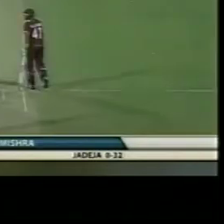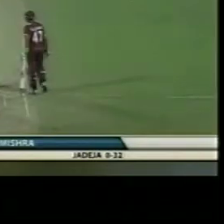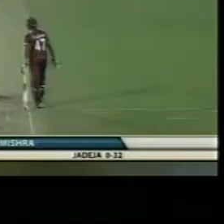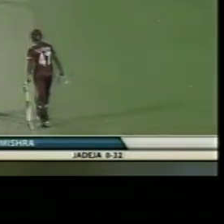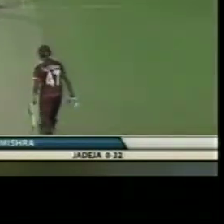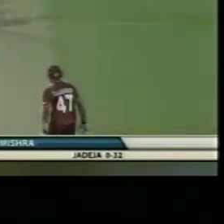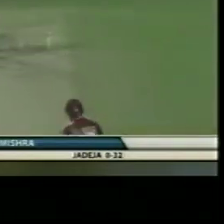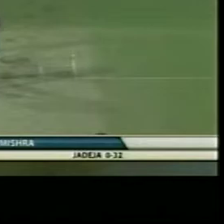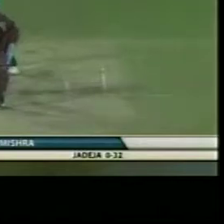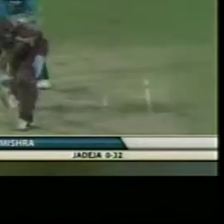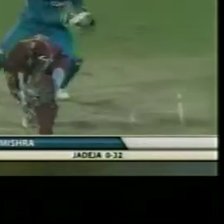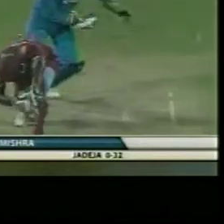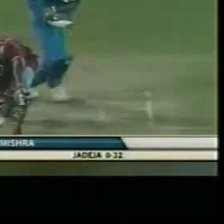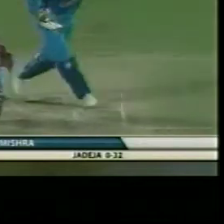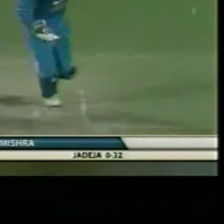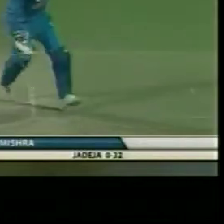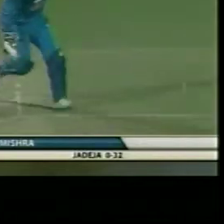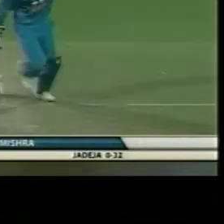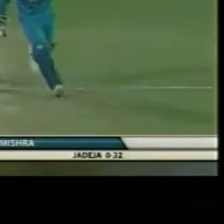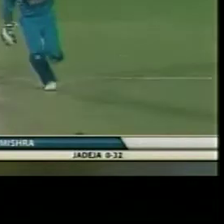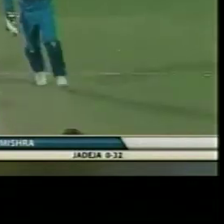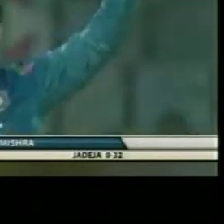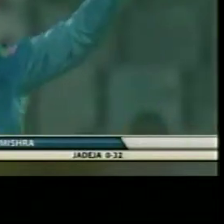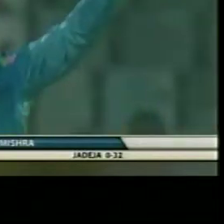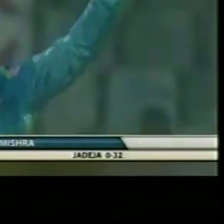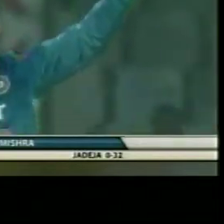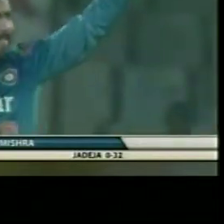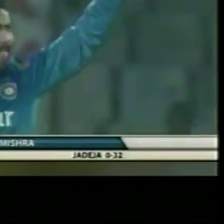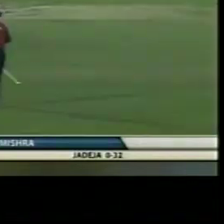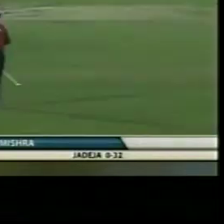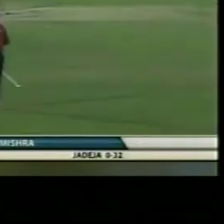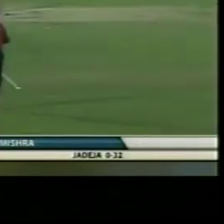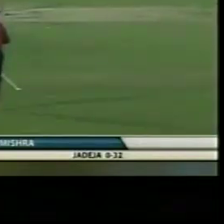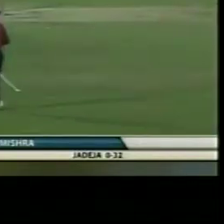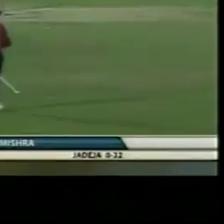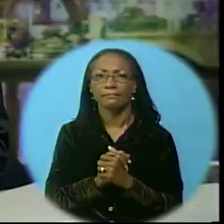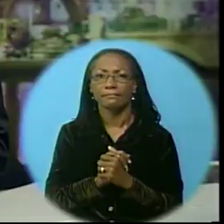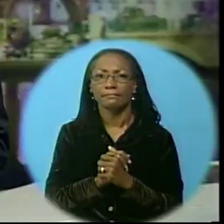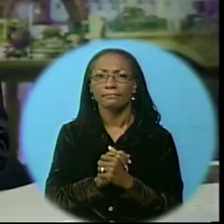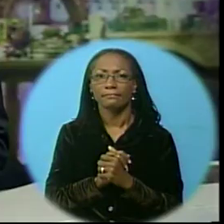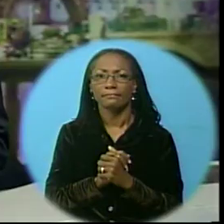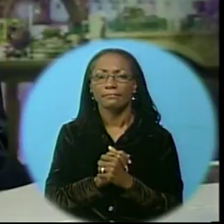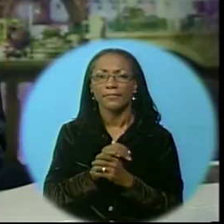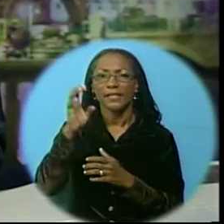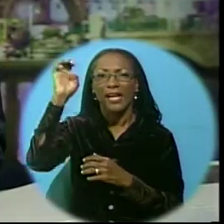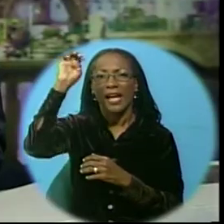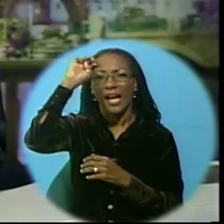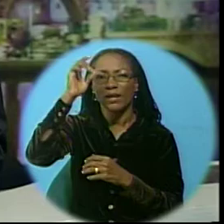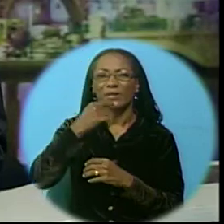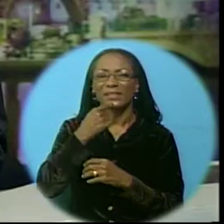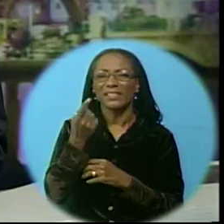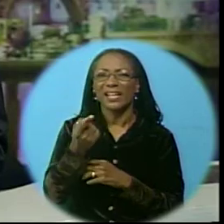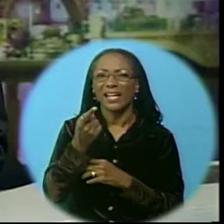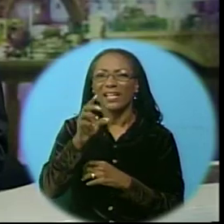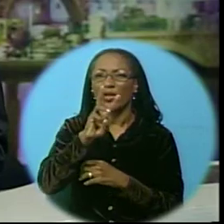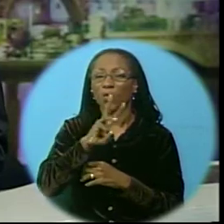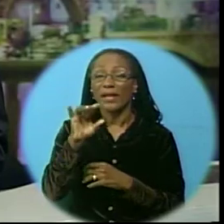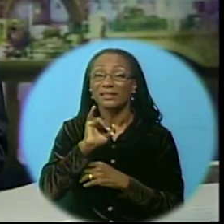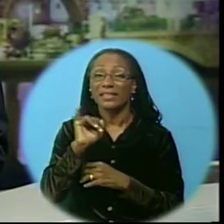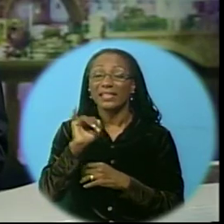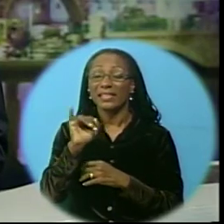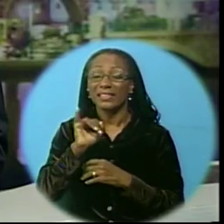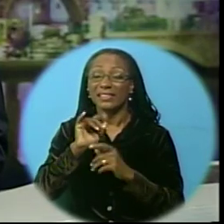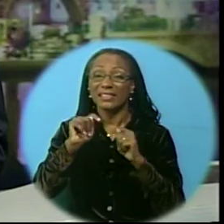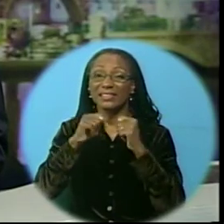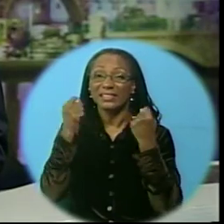3 tests, which were scheduled to bowl off October 30th. Edwards says they have sought further details so they can